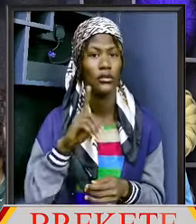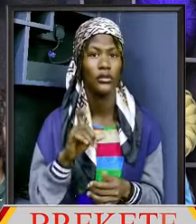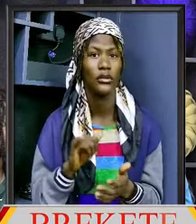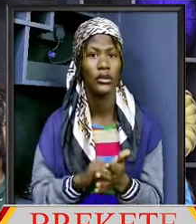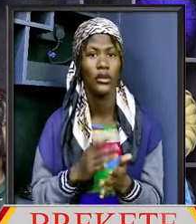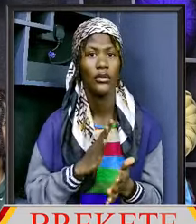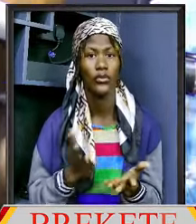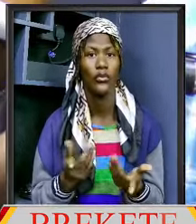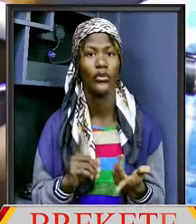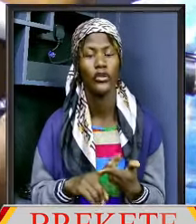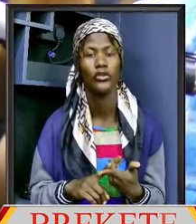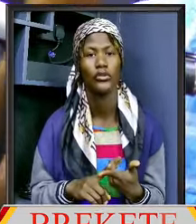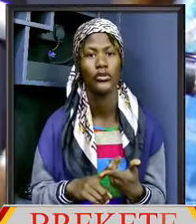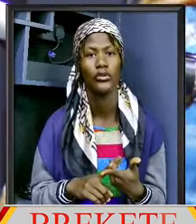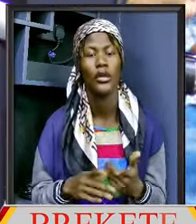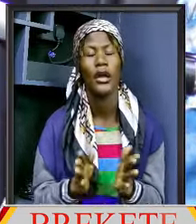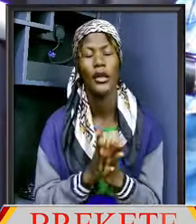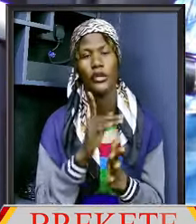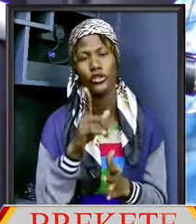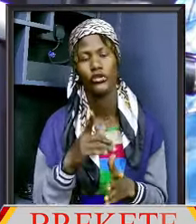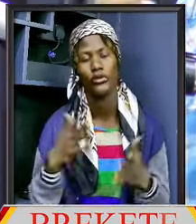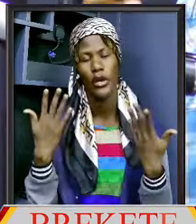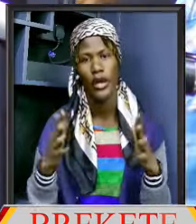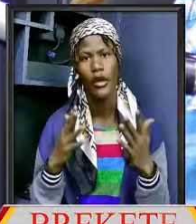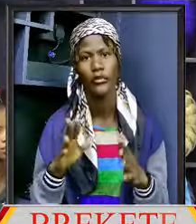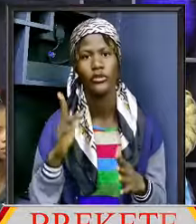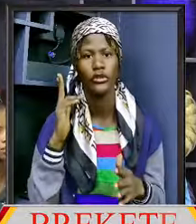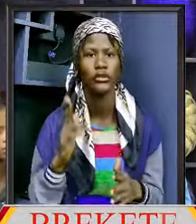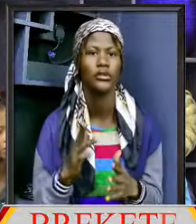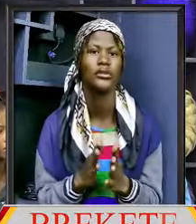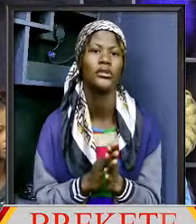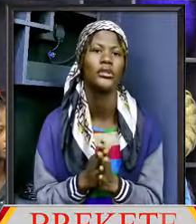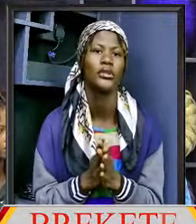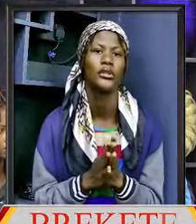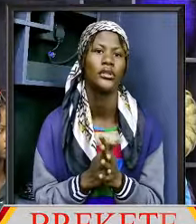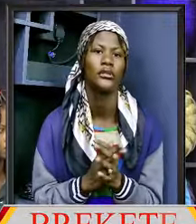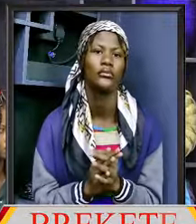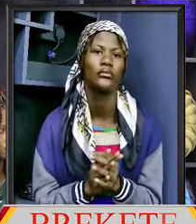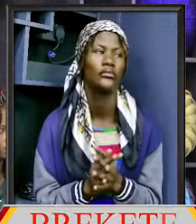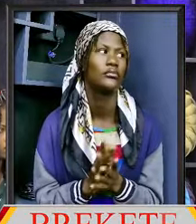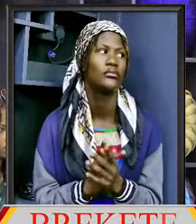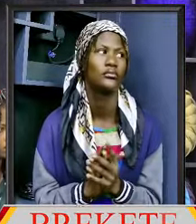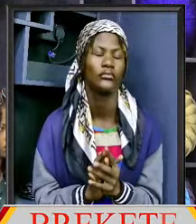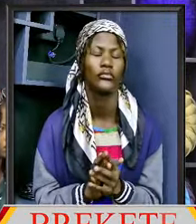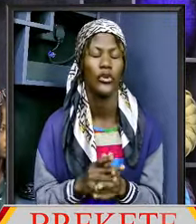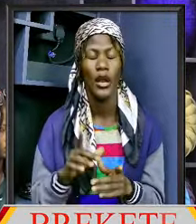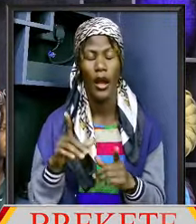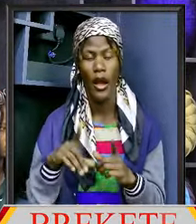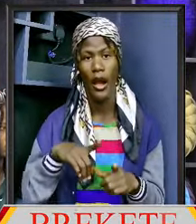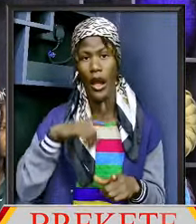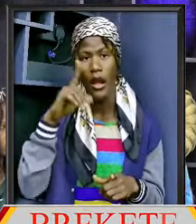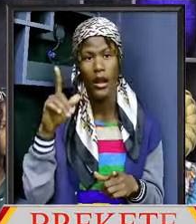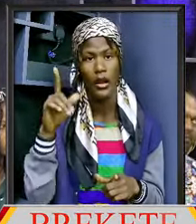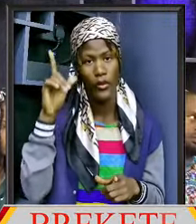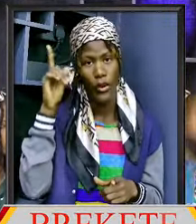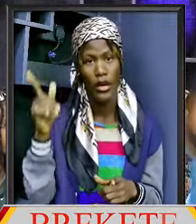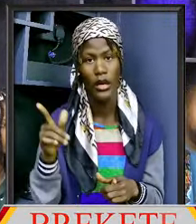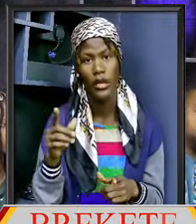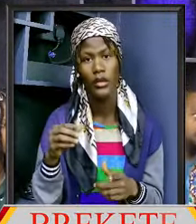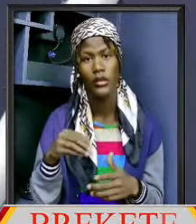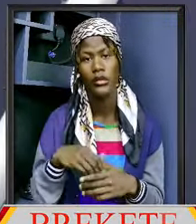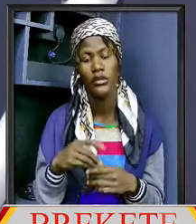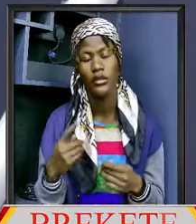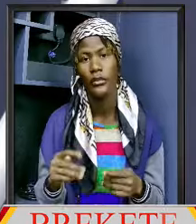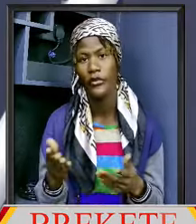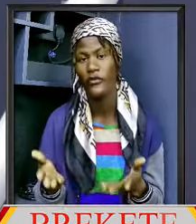ask you here. Abi, make we appreciate them. I hope we have been educated. We they learn something from this, Abi. Very well.